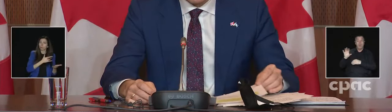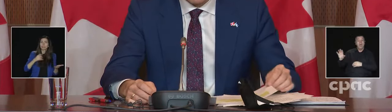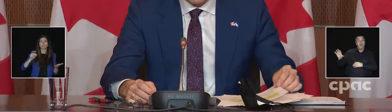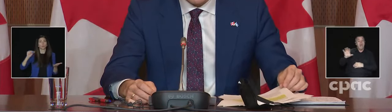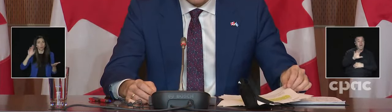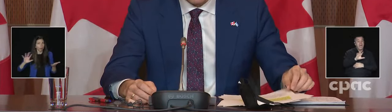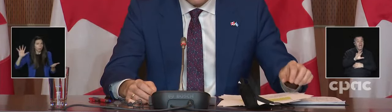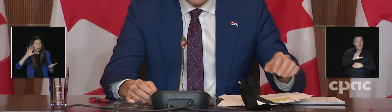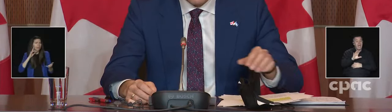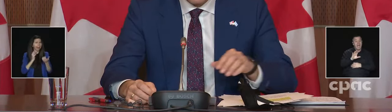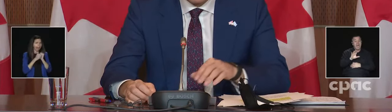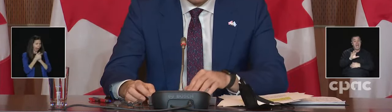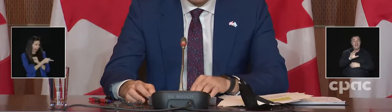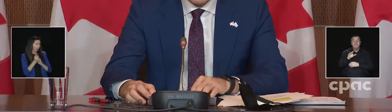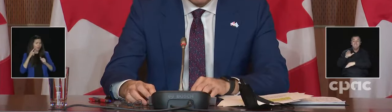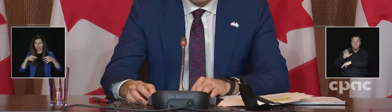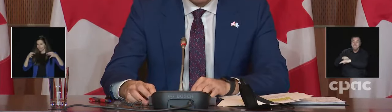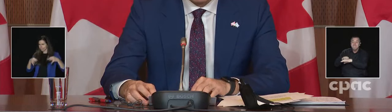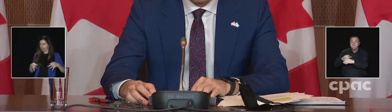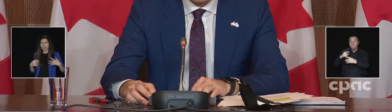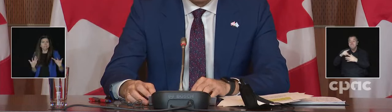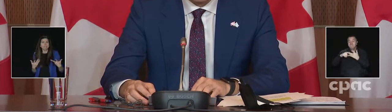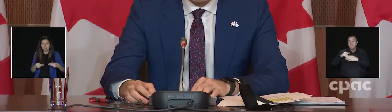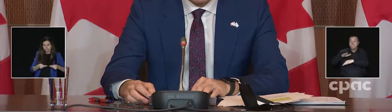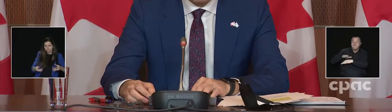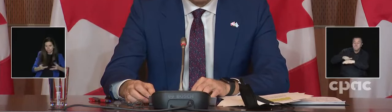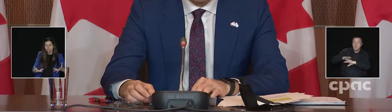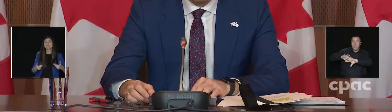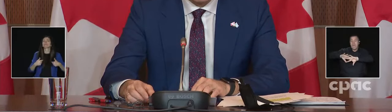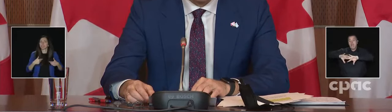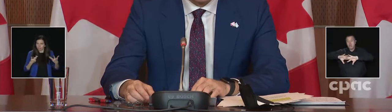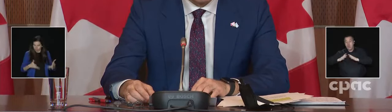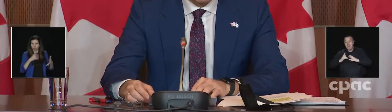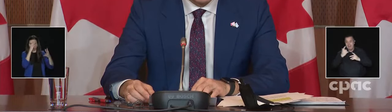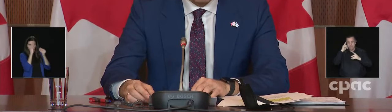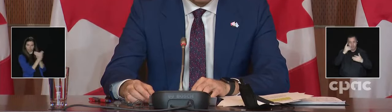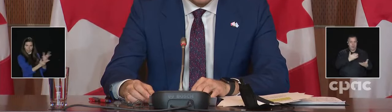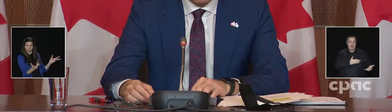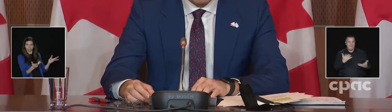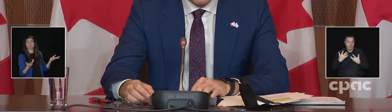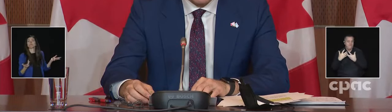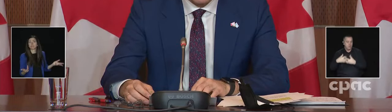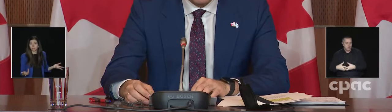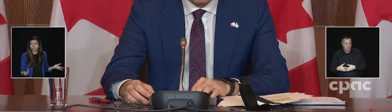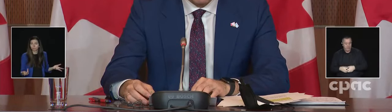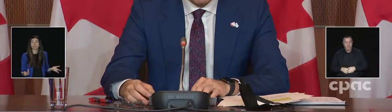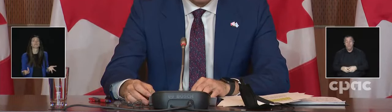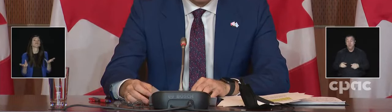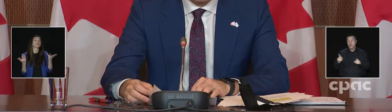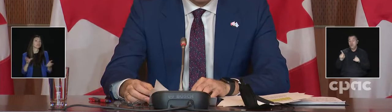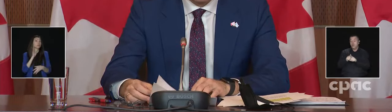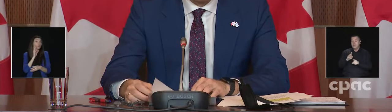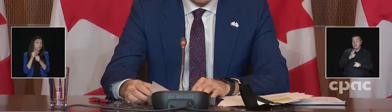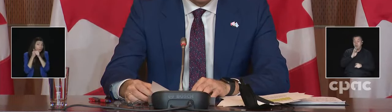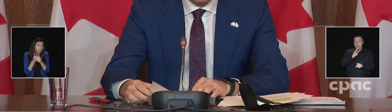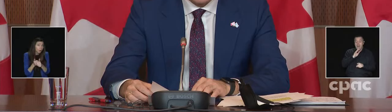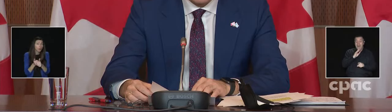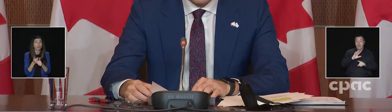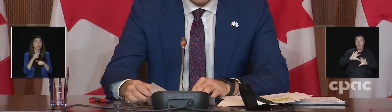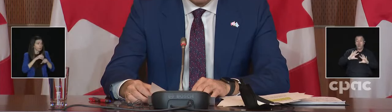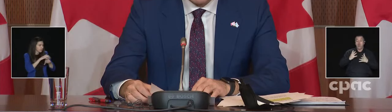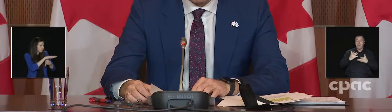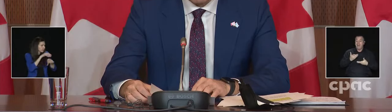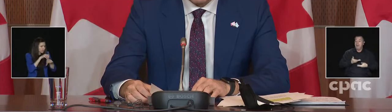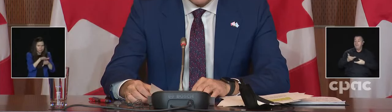on deliveries. They have also discussed deployment based on a per capita basis. With